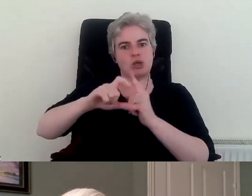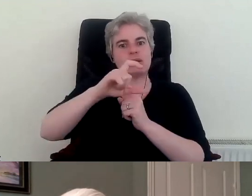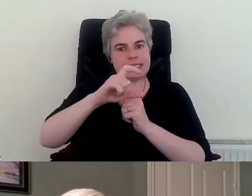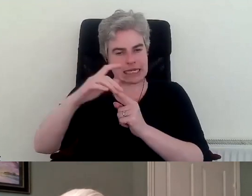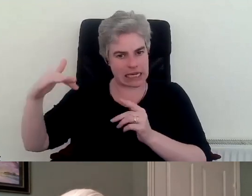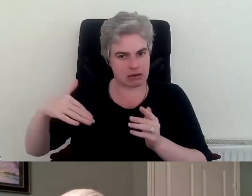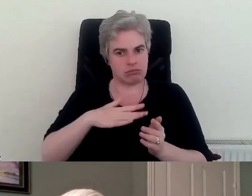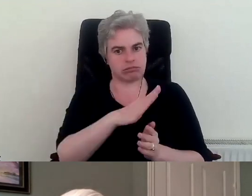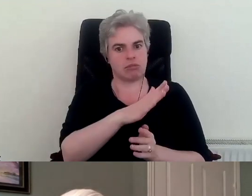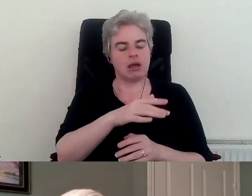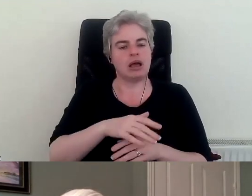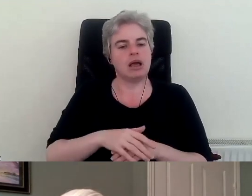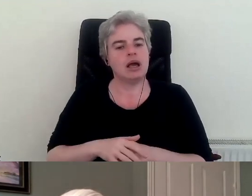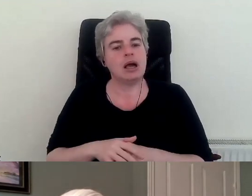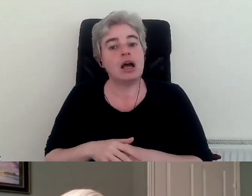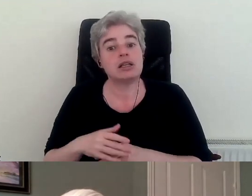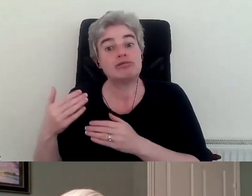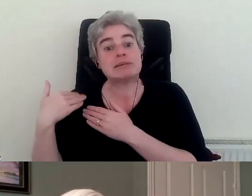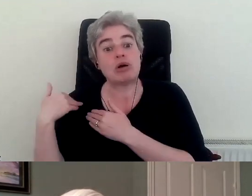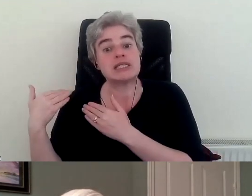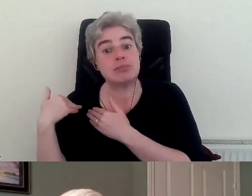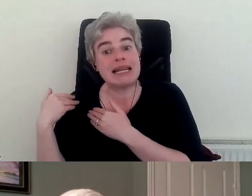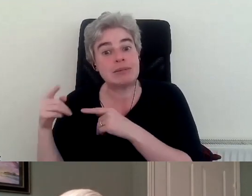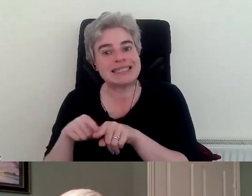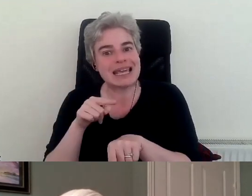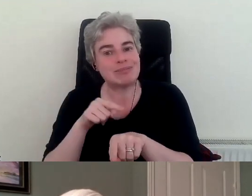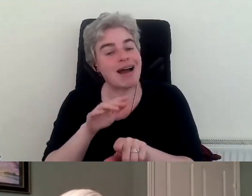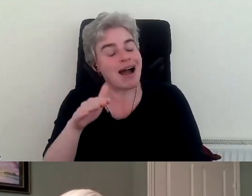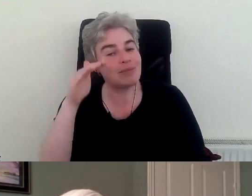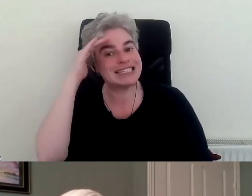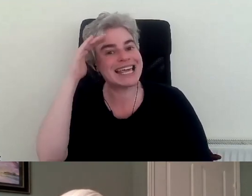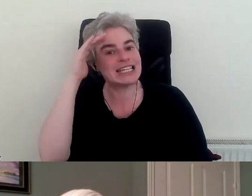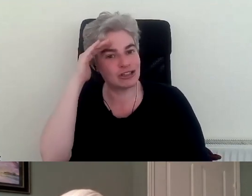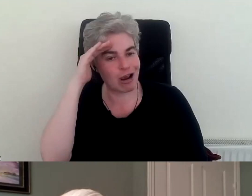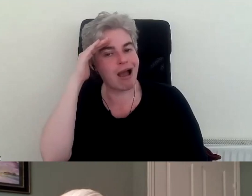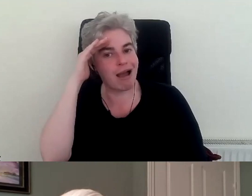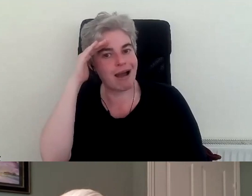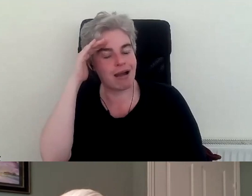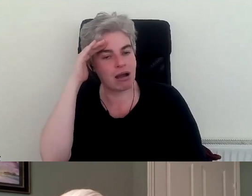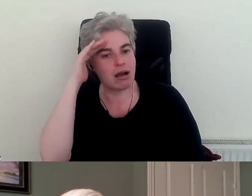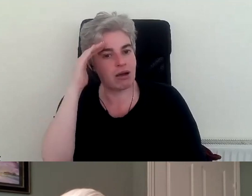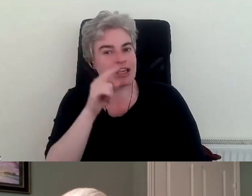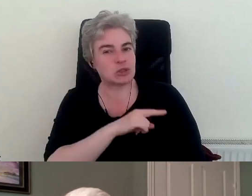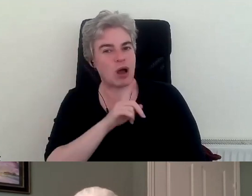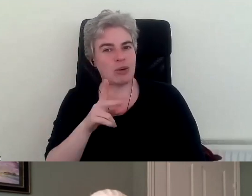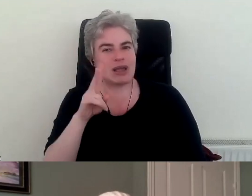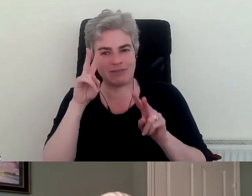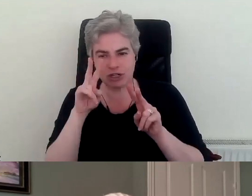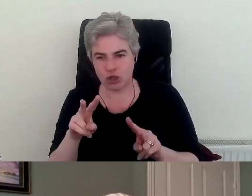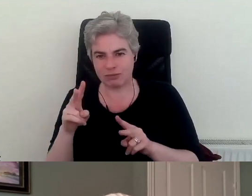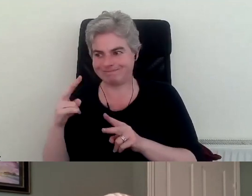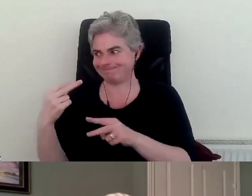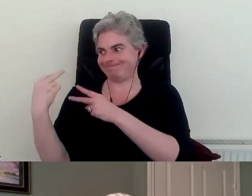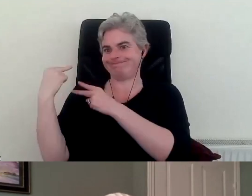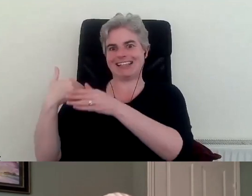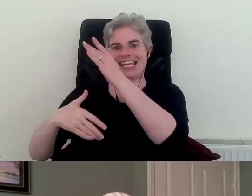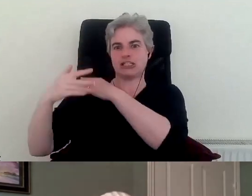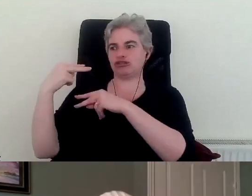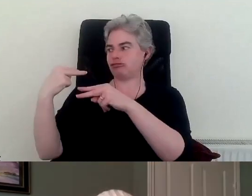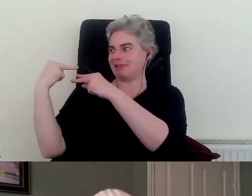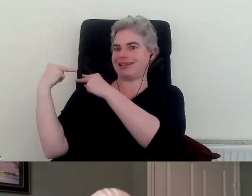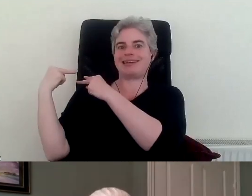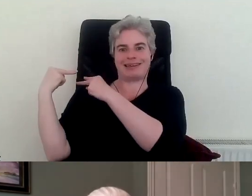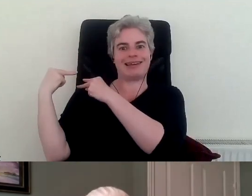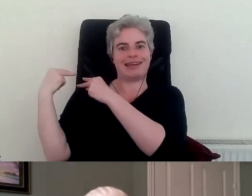a responsibility, but at the same time, there's a danger. This is why we need to look at history as